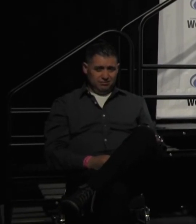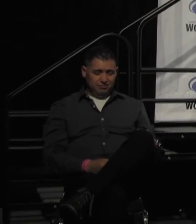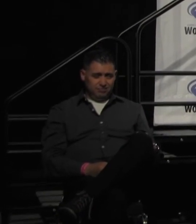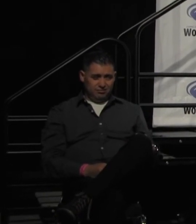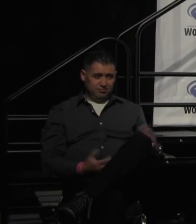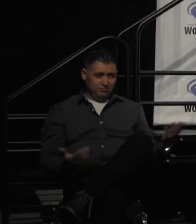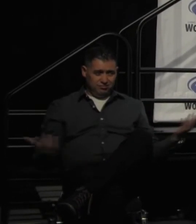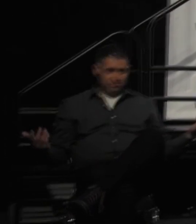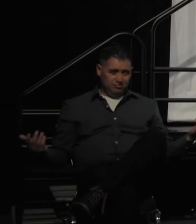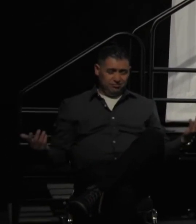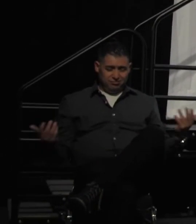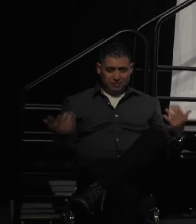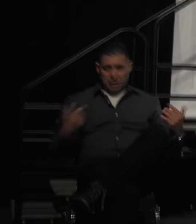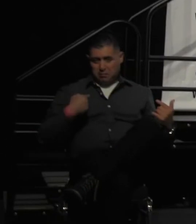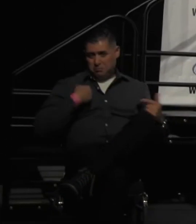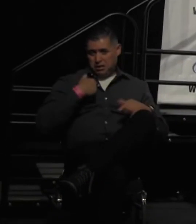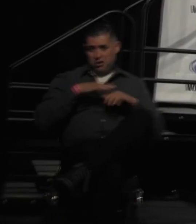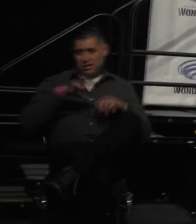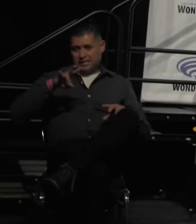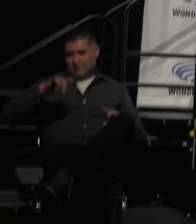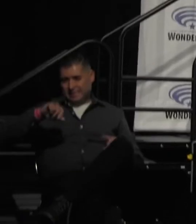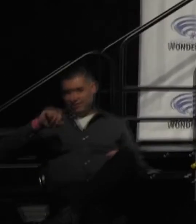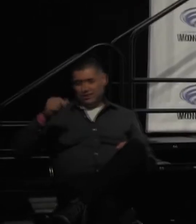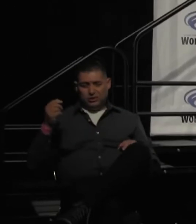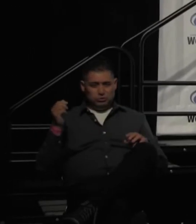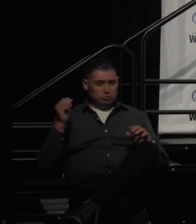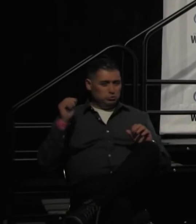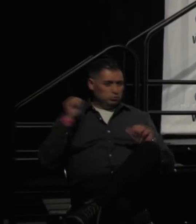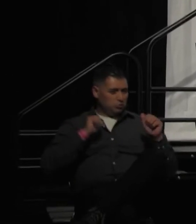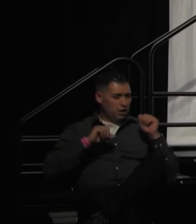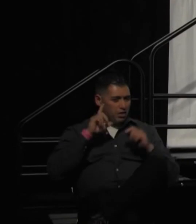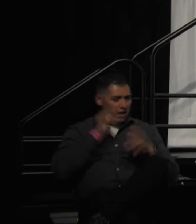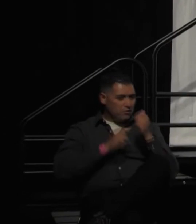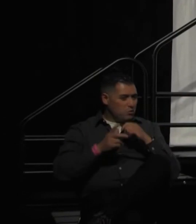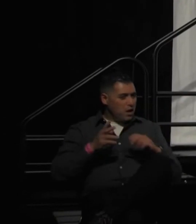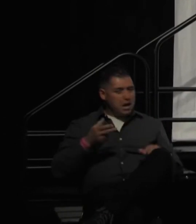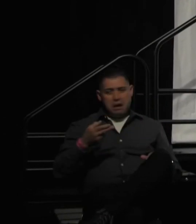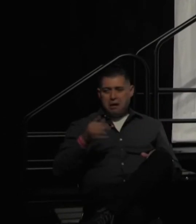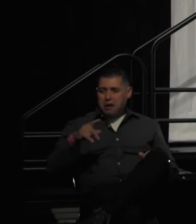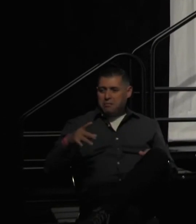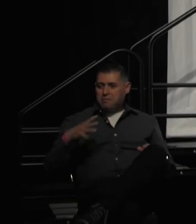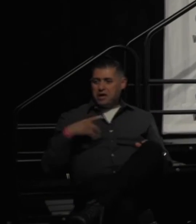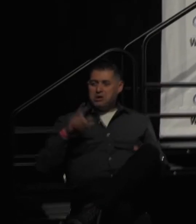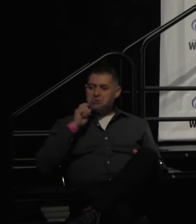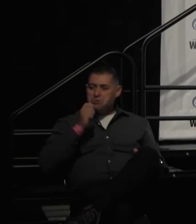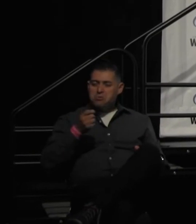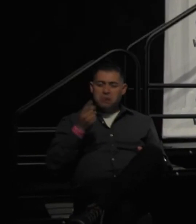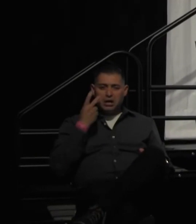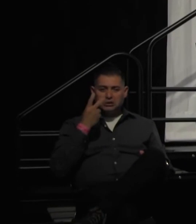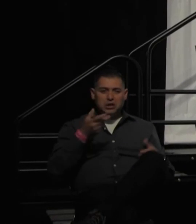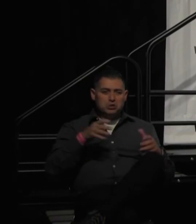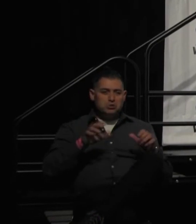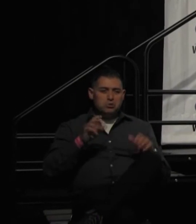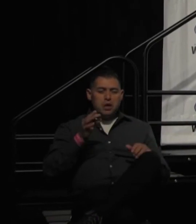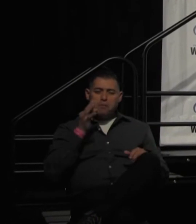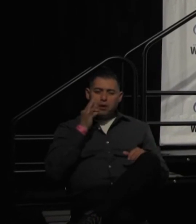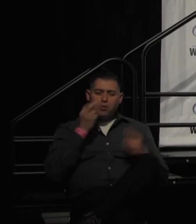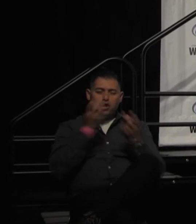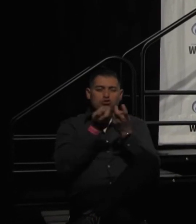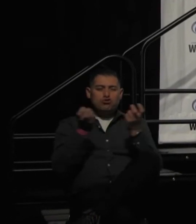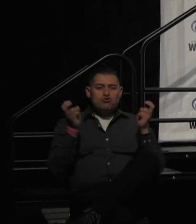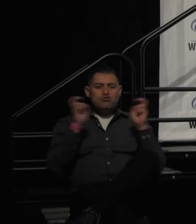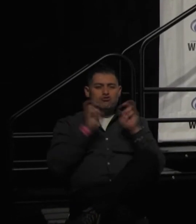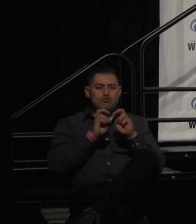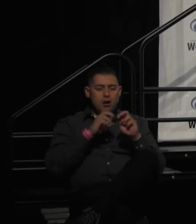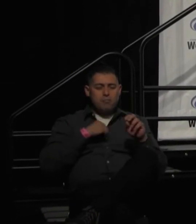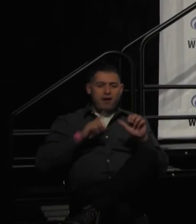First day of the 70s show, you know, I thought everybody was hip. I watched them do the marijuana circle and everything, you know. So